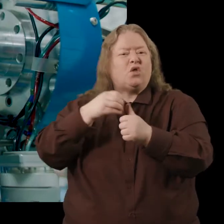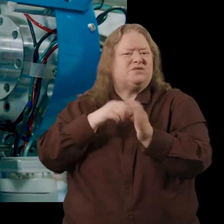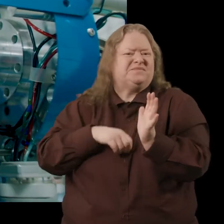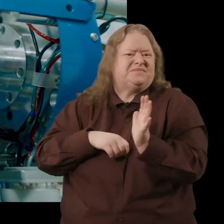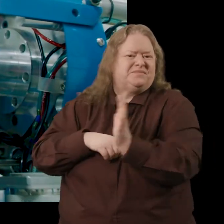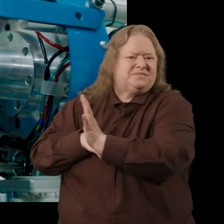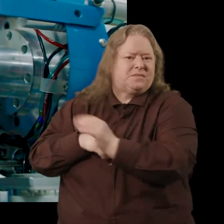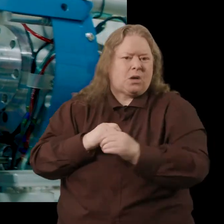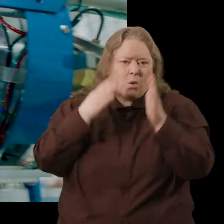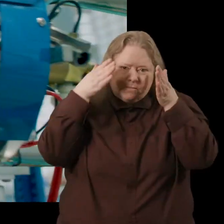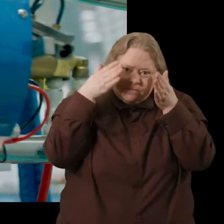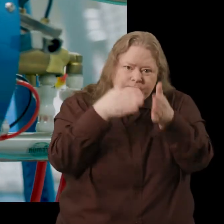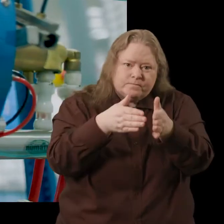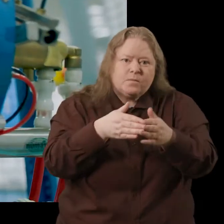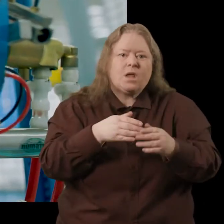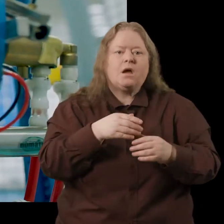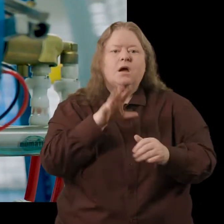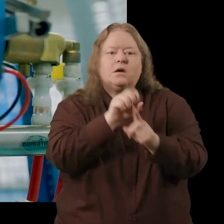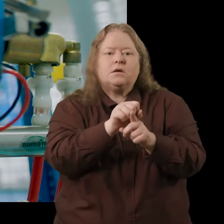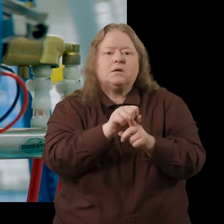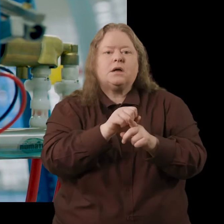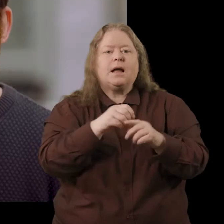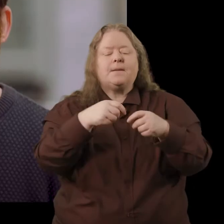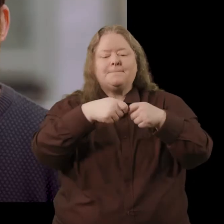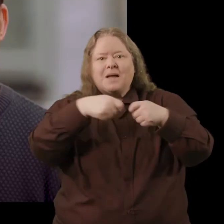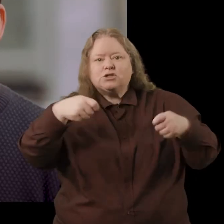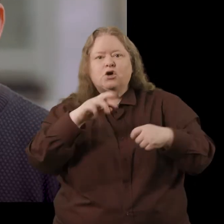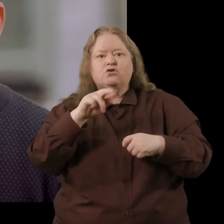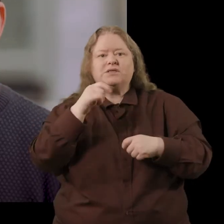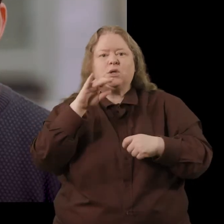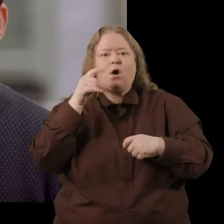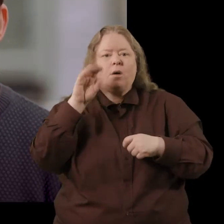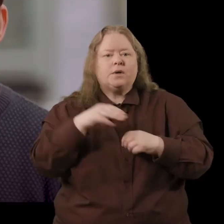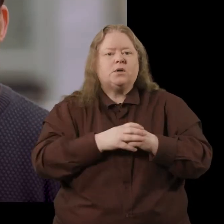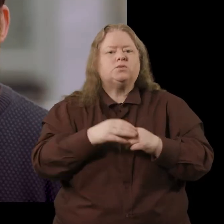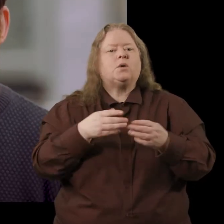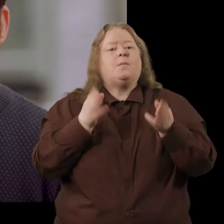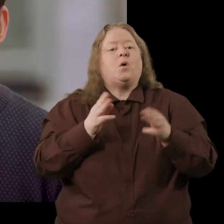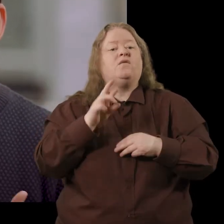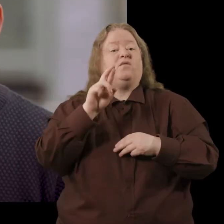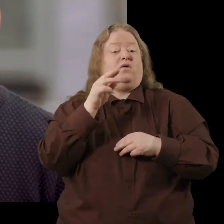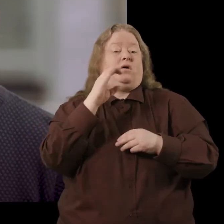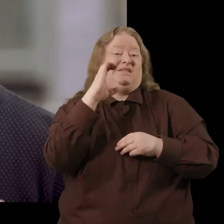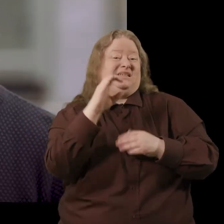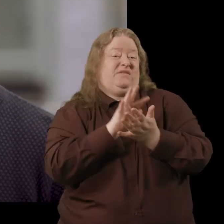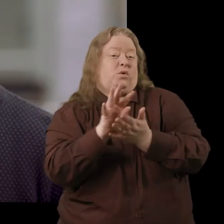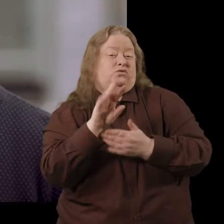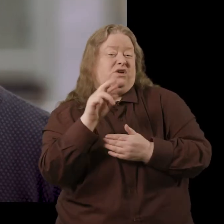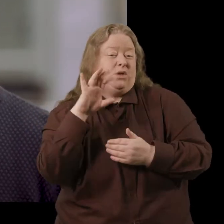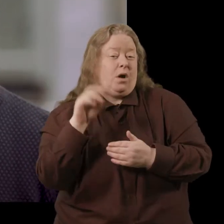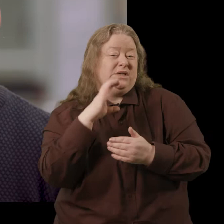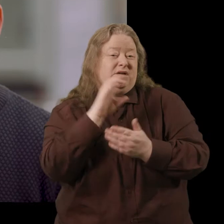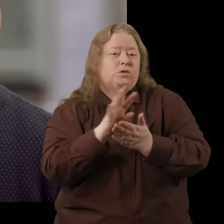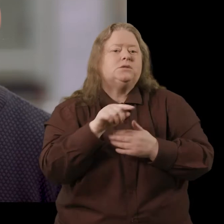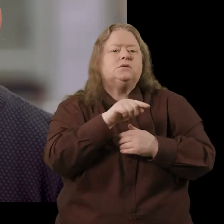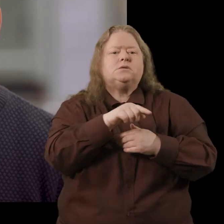only identify and detect and measure radiocarbon. So the power of radiocarbon is that anything that has lived or existed